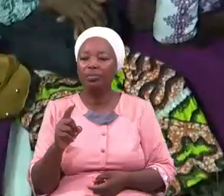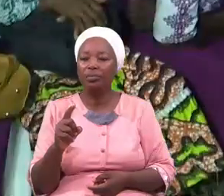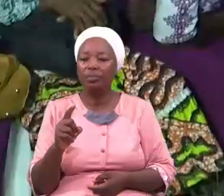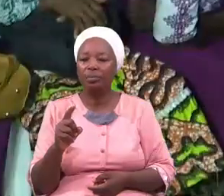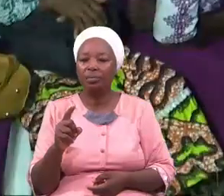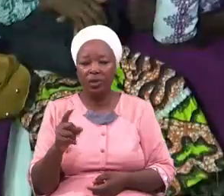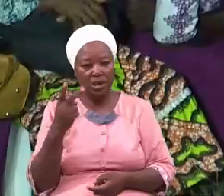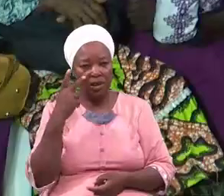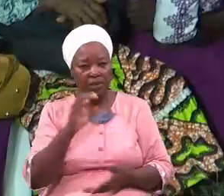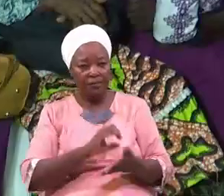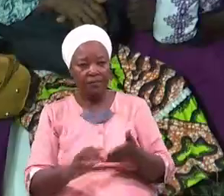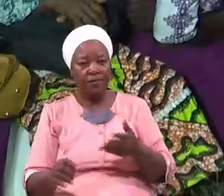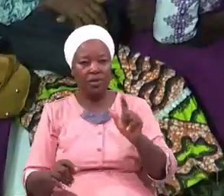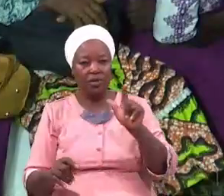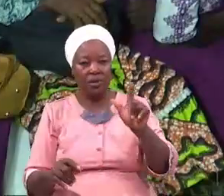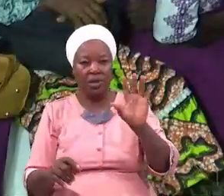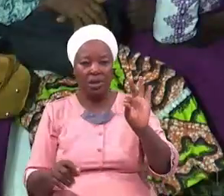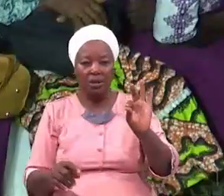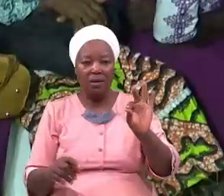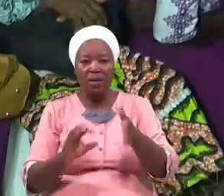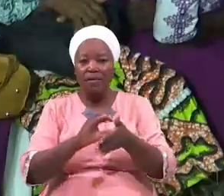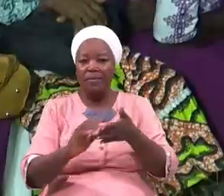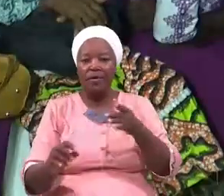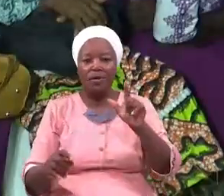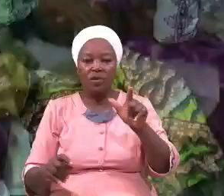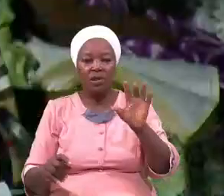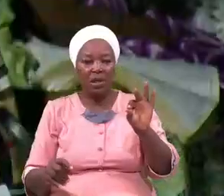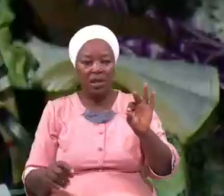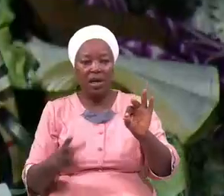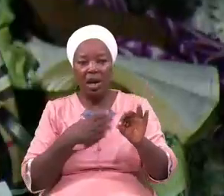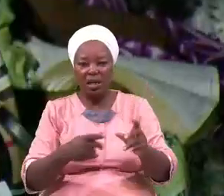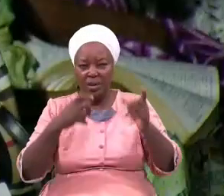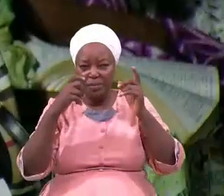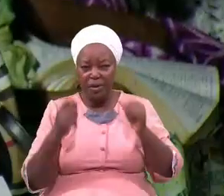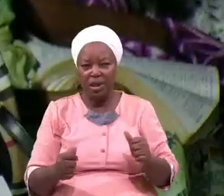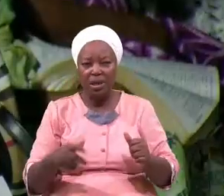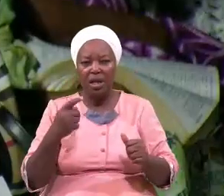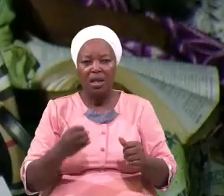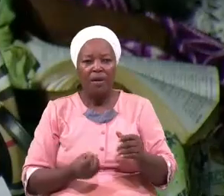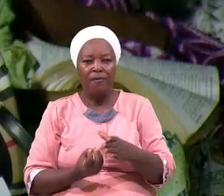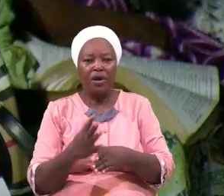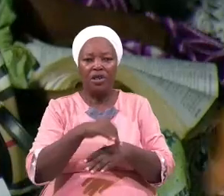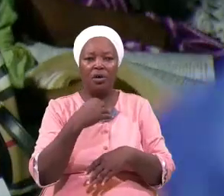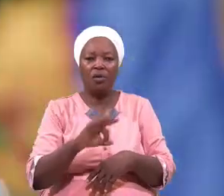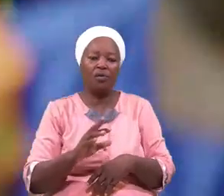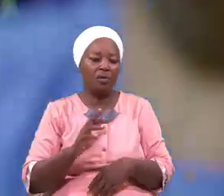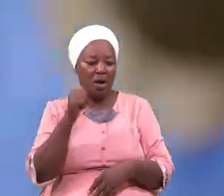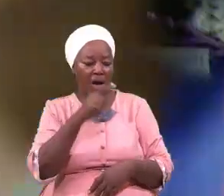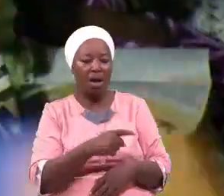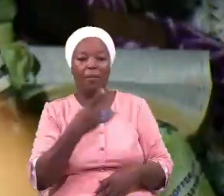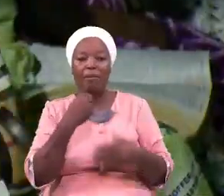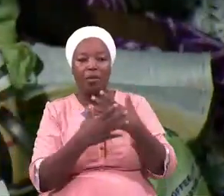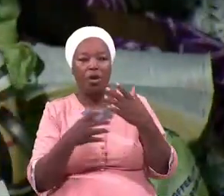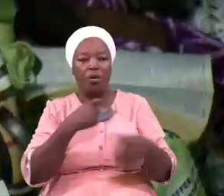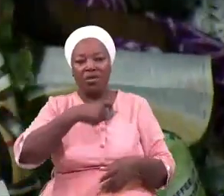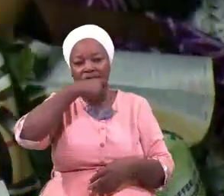Look at verse 29. In verse 29, and straightway the fountain of her blood was dried